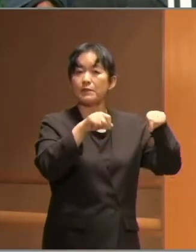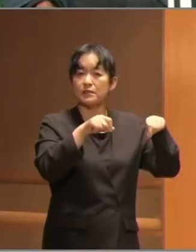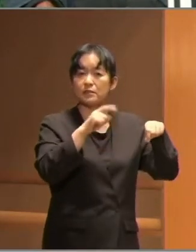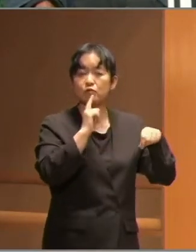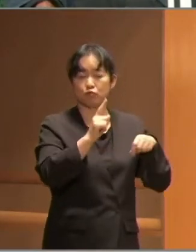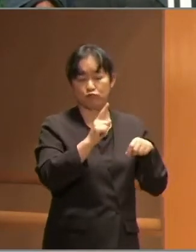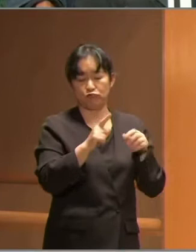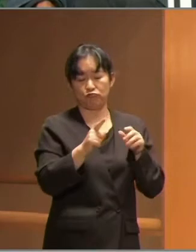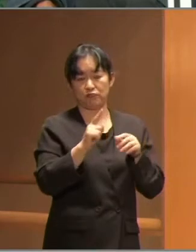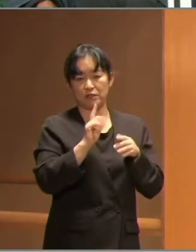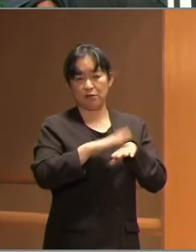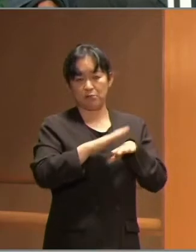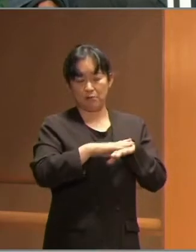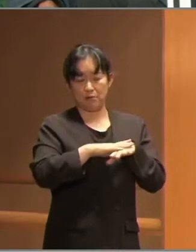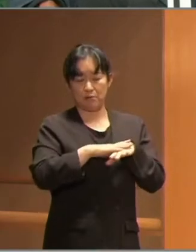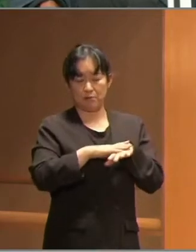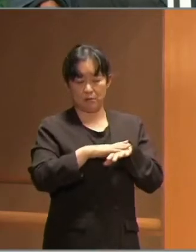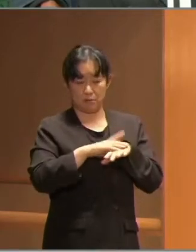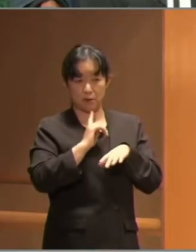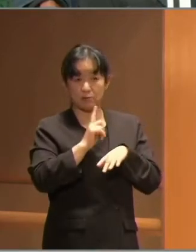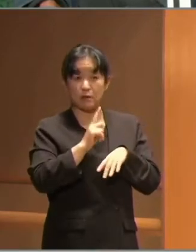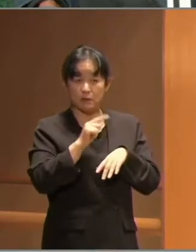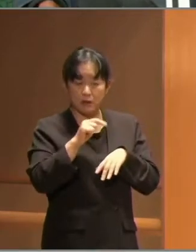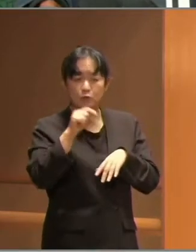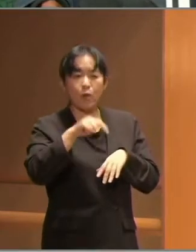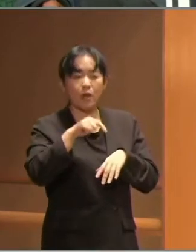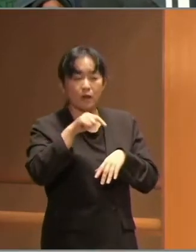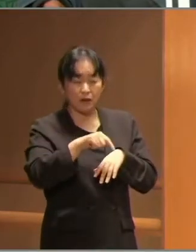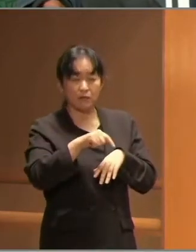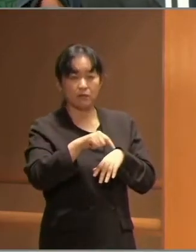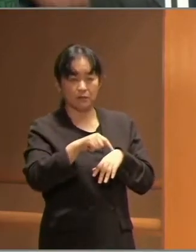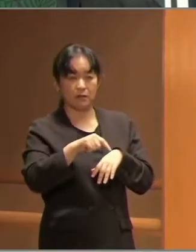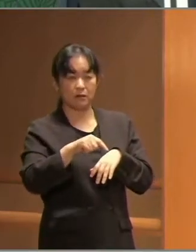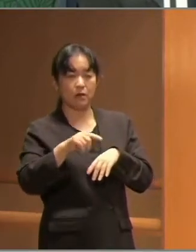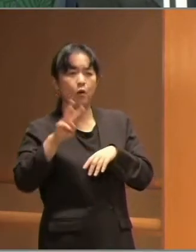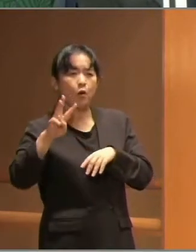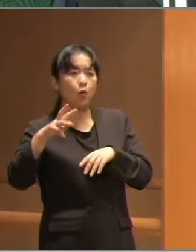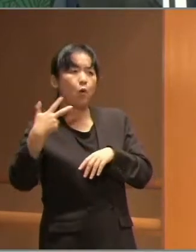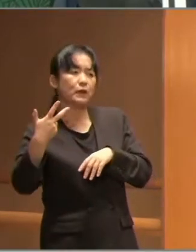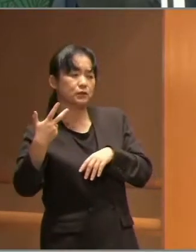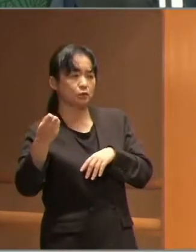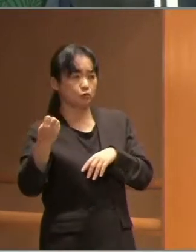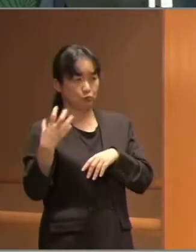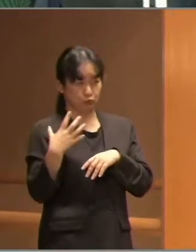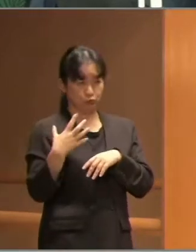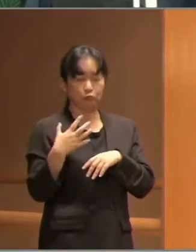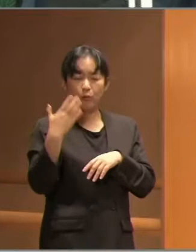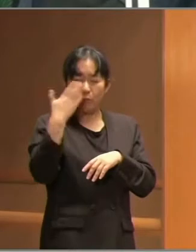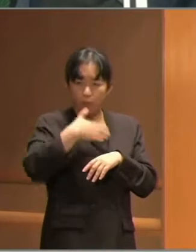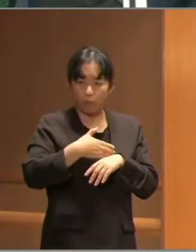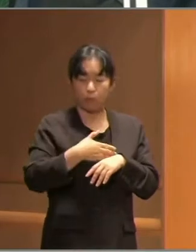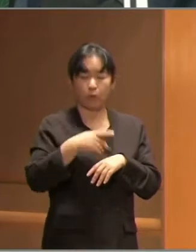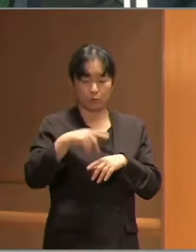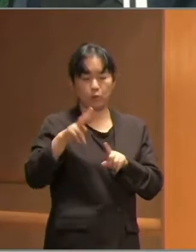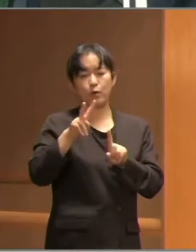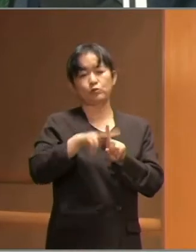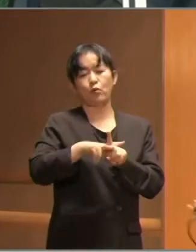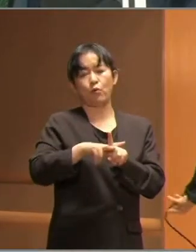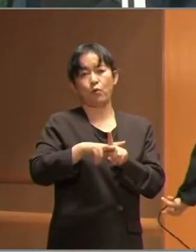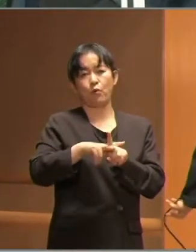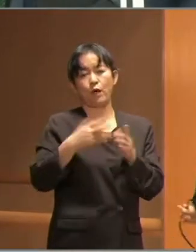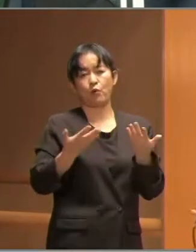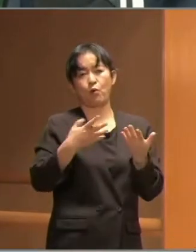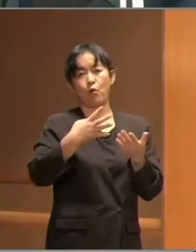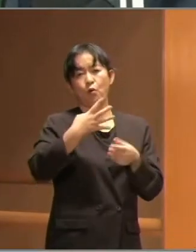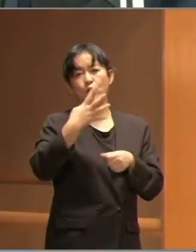kizake. And that's how we kept on calling about the locally made paper as kigami. And only when I was in grade 4